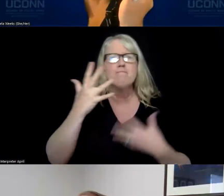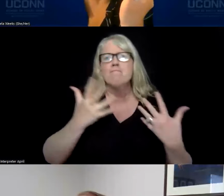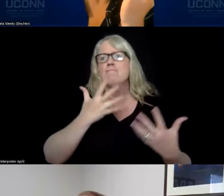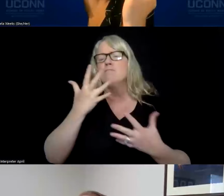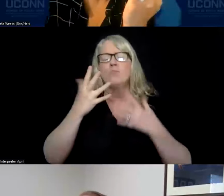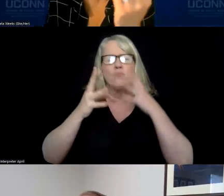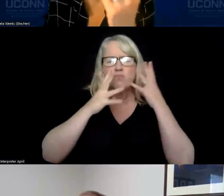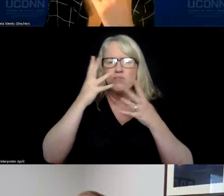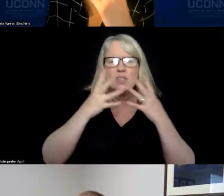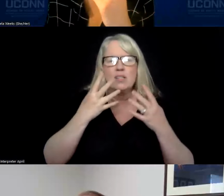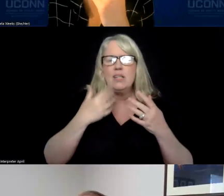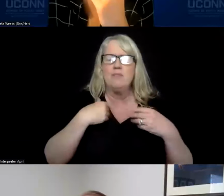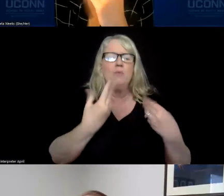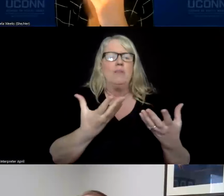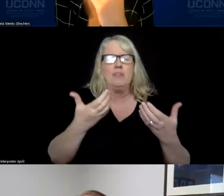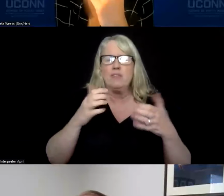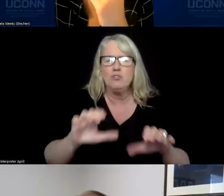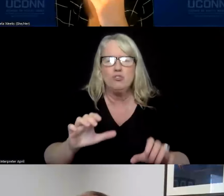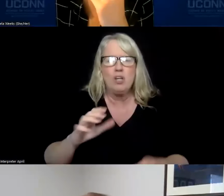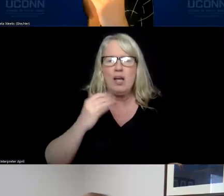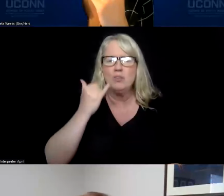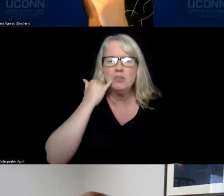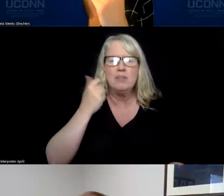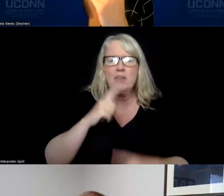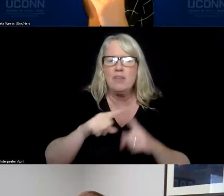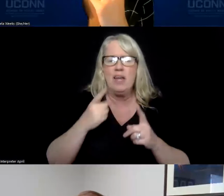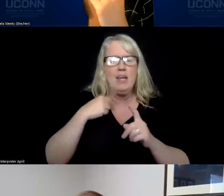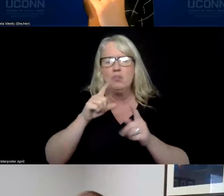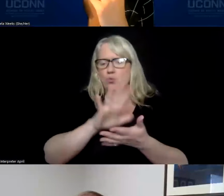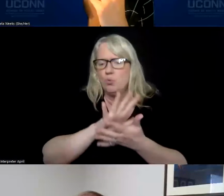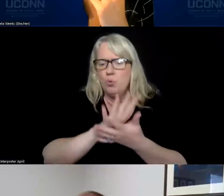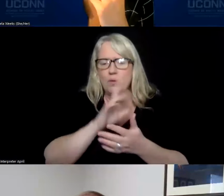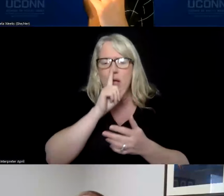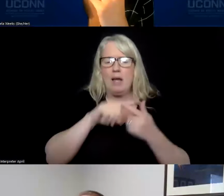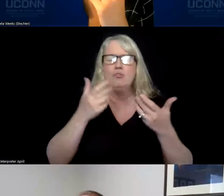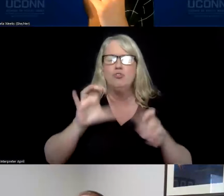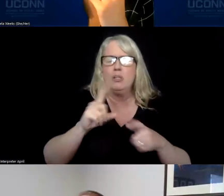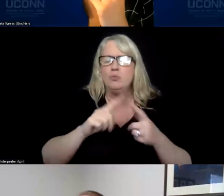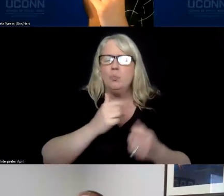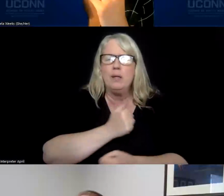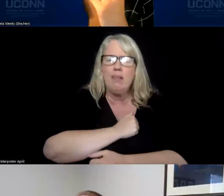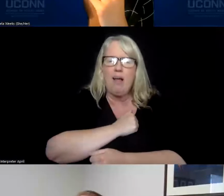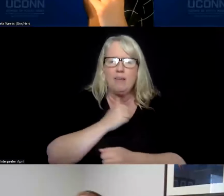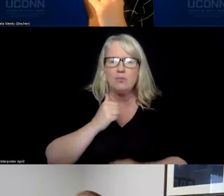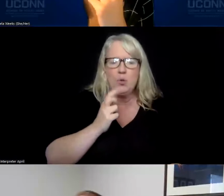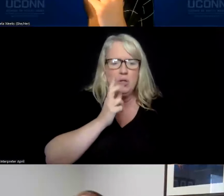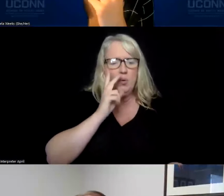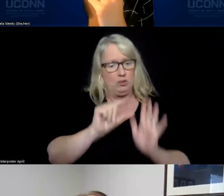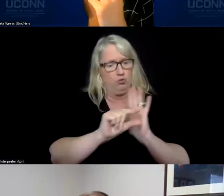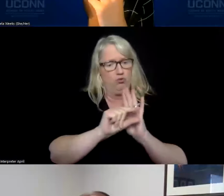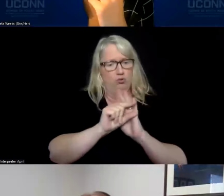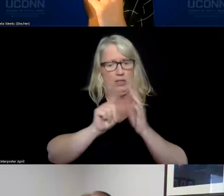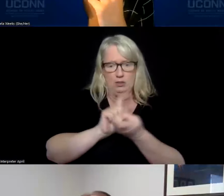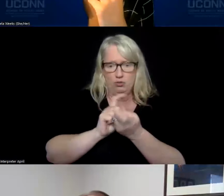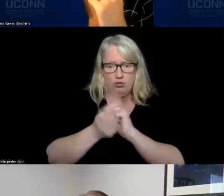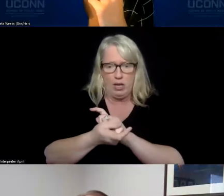when given the chance, they excelled at school. When they got a chance to actually be loved, we saw their grades change from having